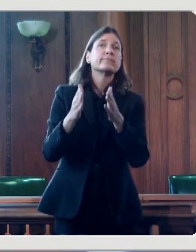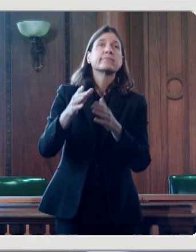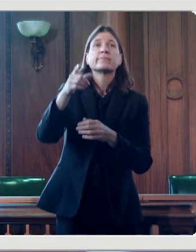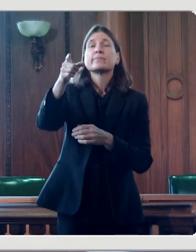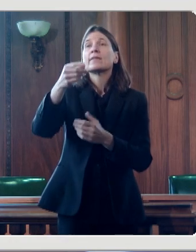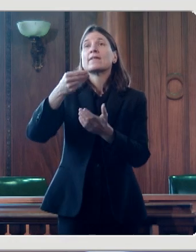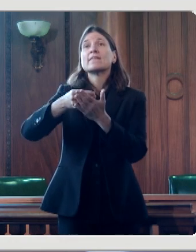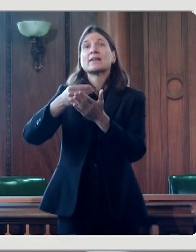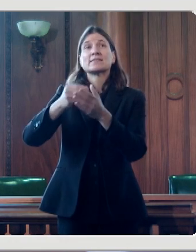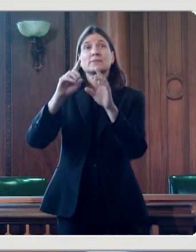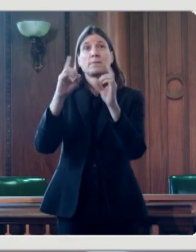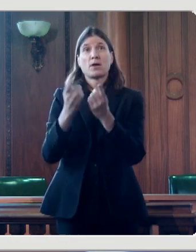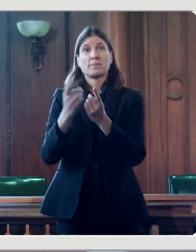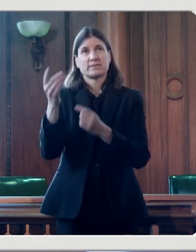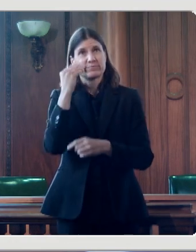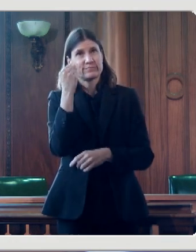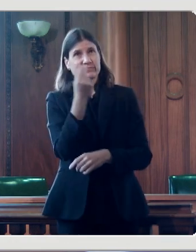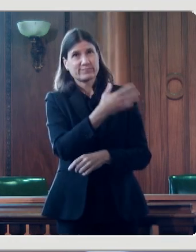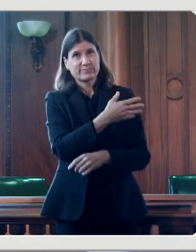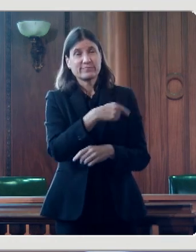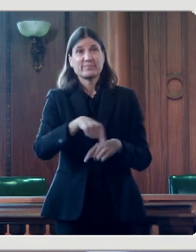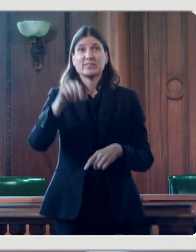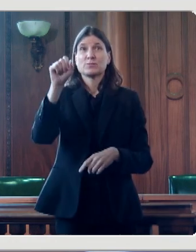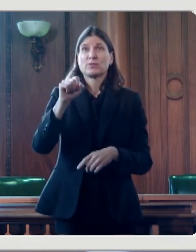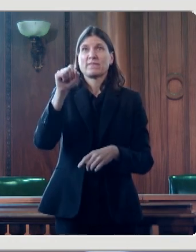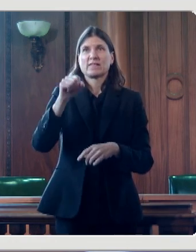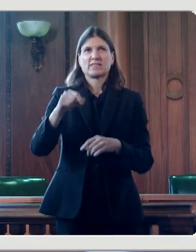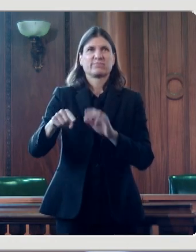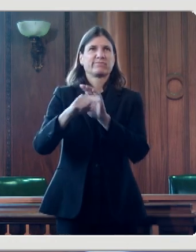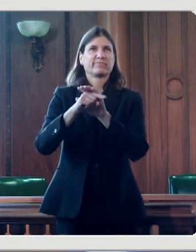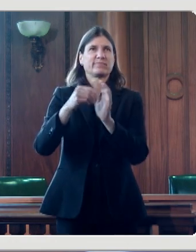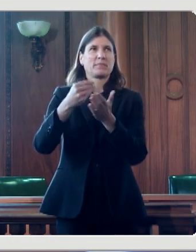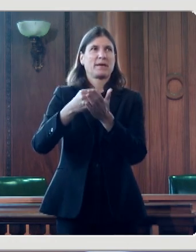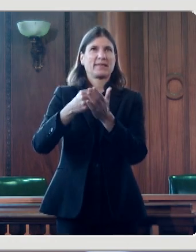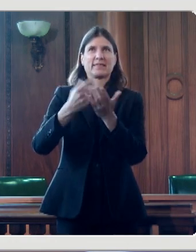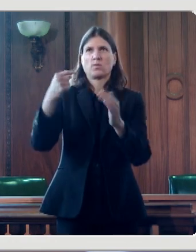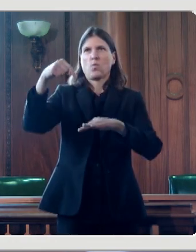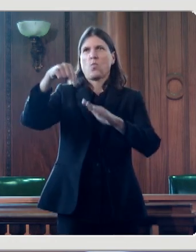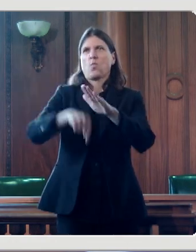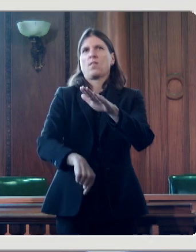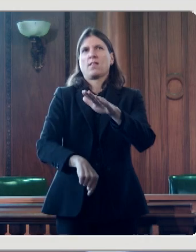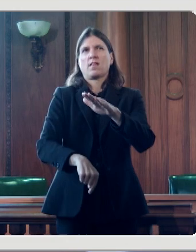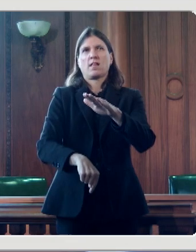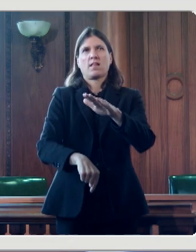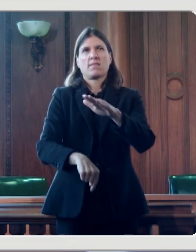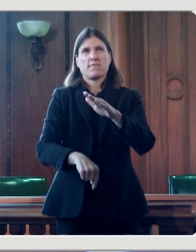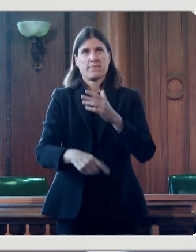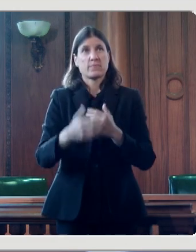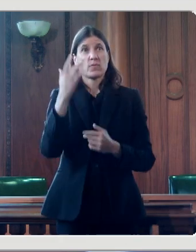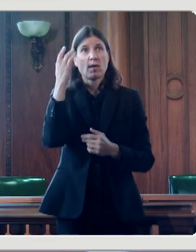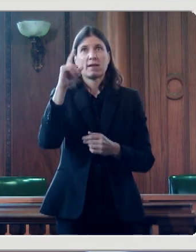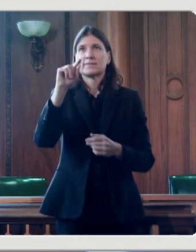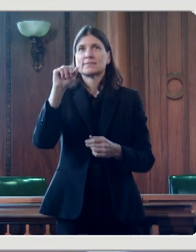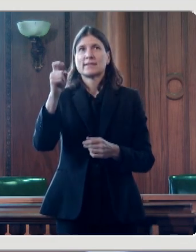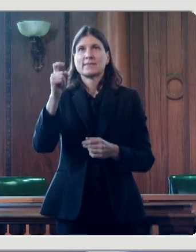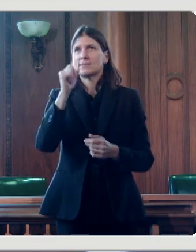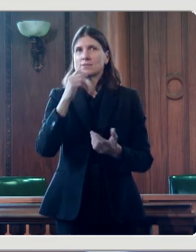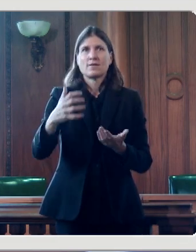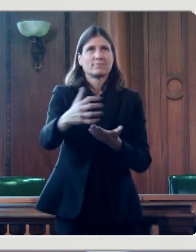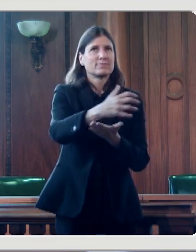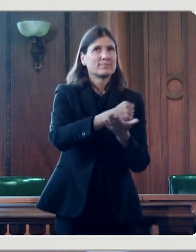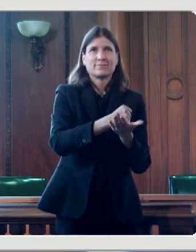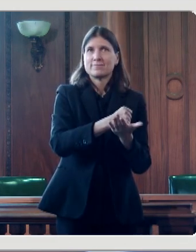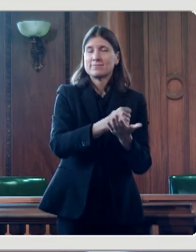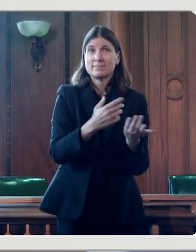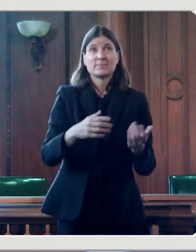FY21, we're down $2.4 million. Total spending, deficit and grants is